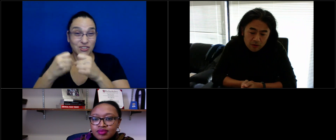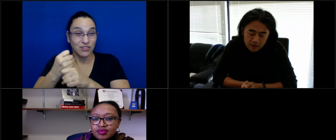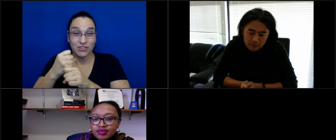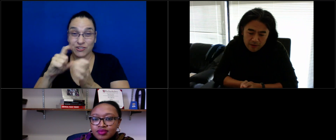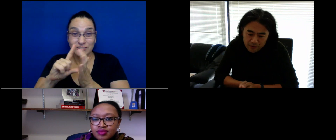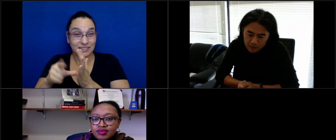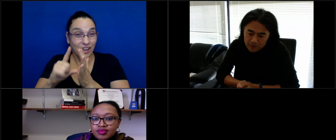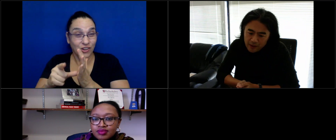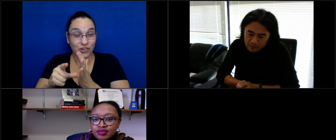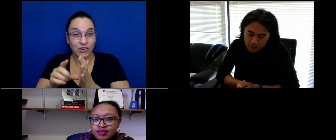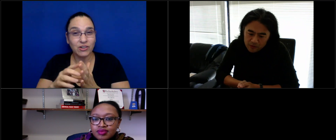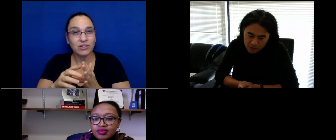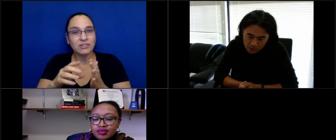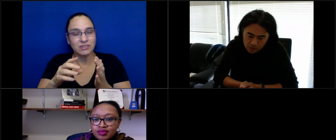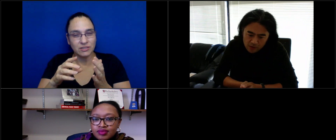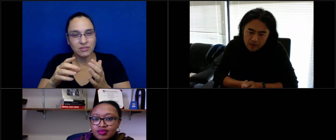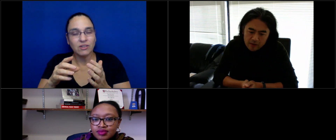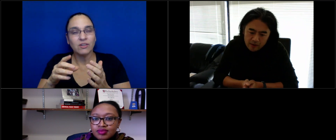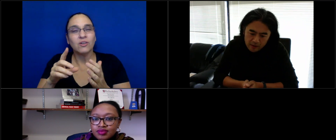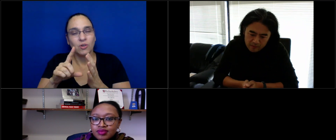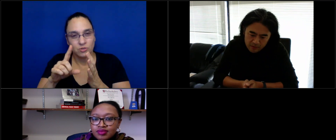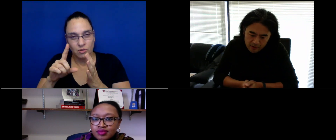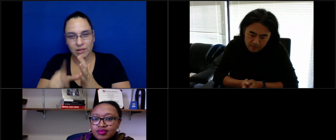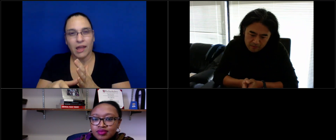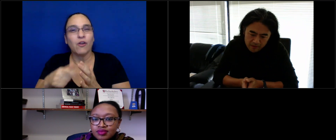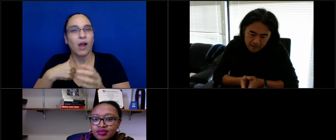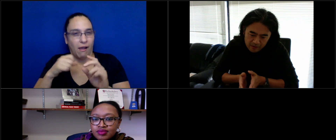was broader. And so I was able to